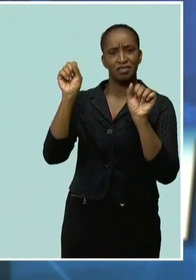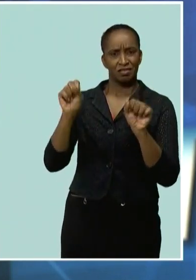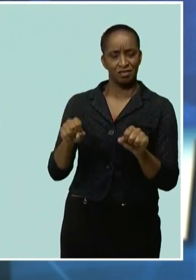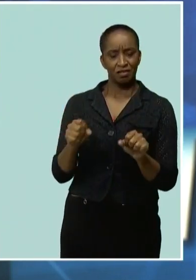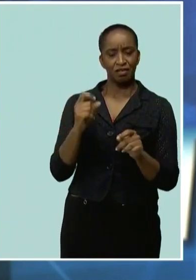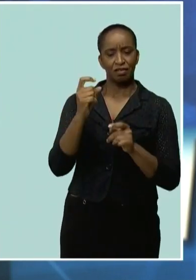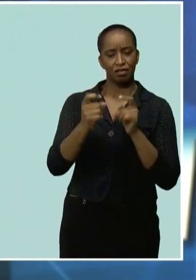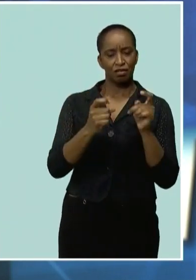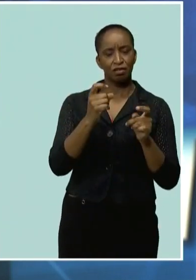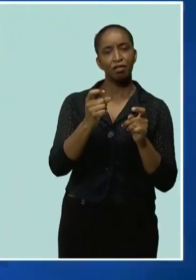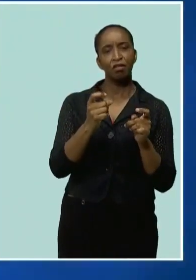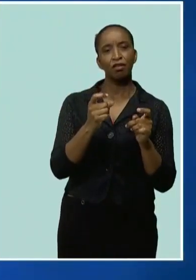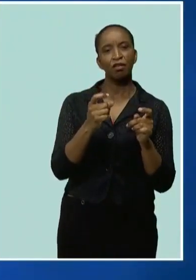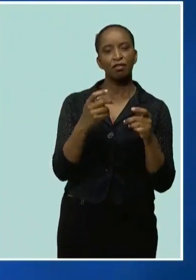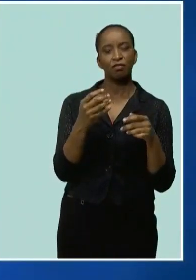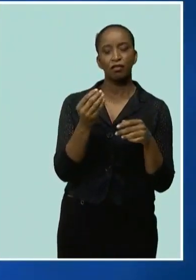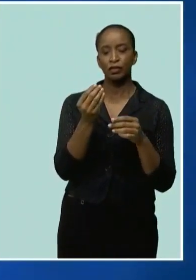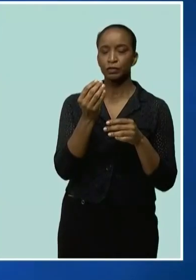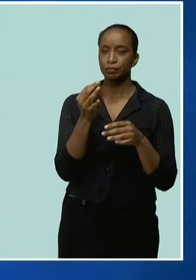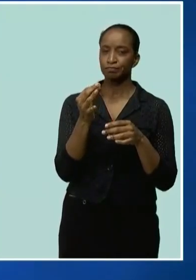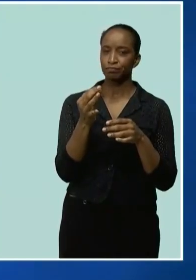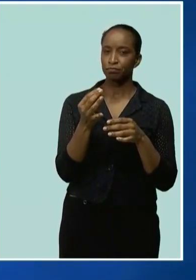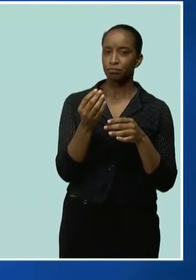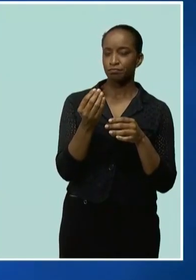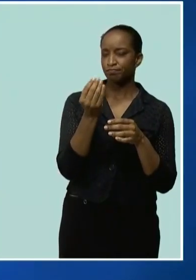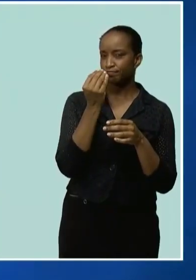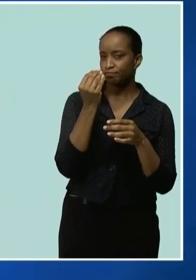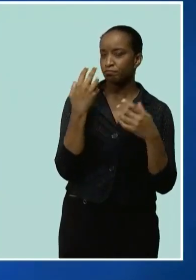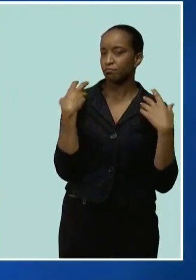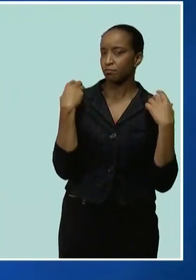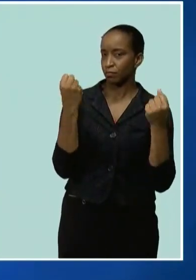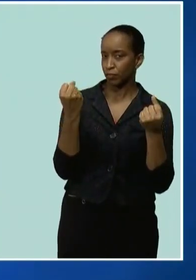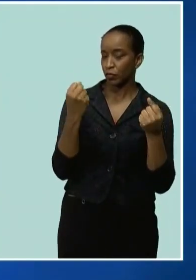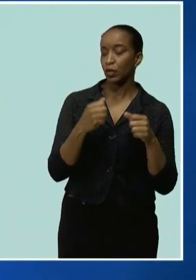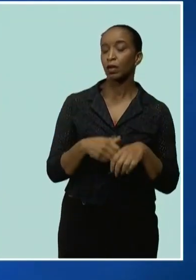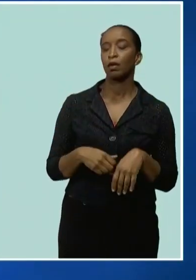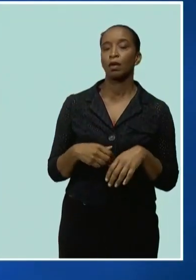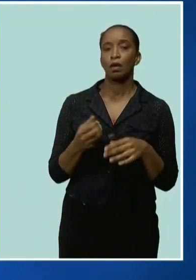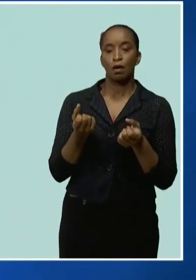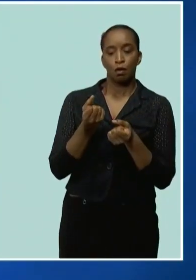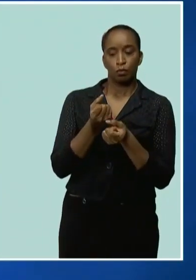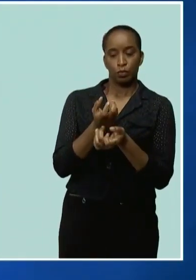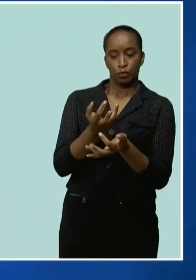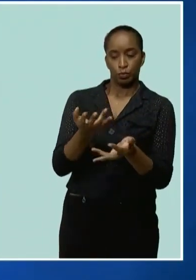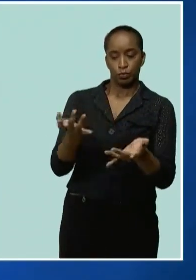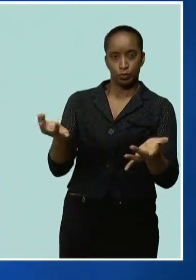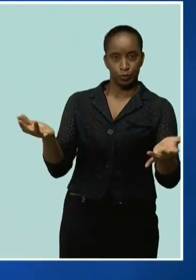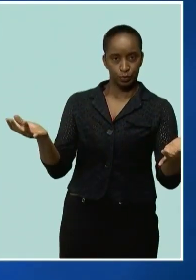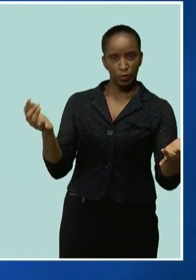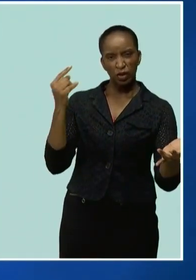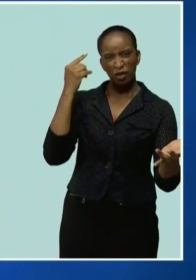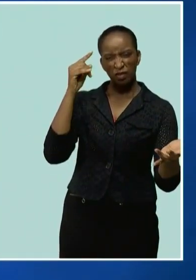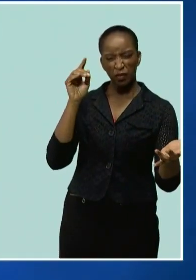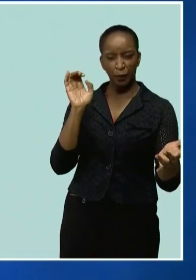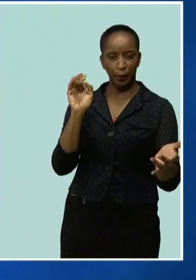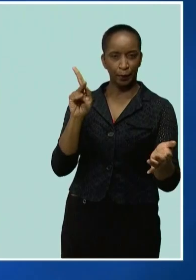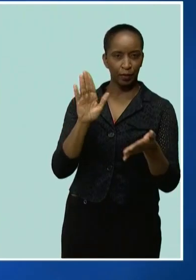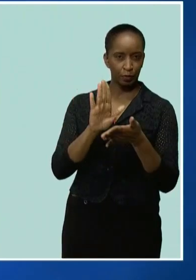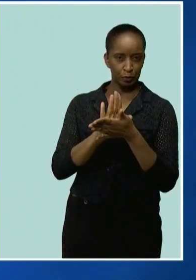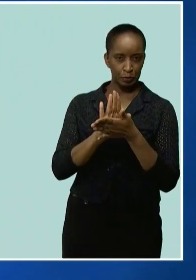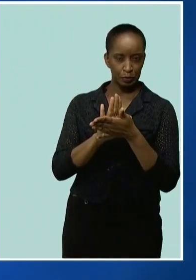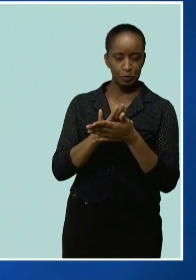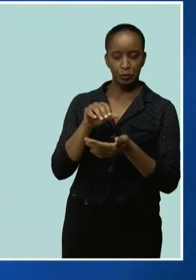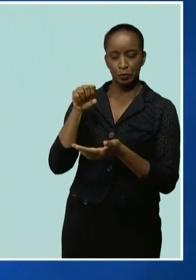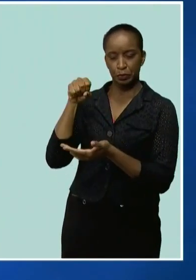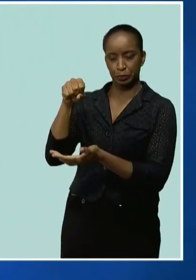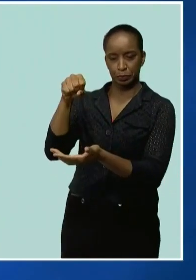snacks. Setting the example, the coalition rolled out its Healthy Hampers Back to School edition. It's a second hamper drive, the